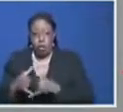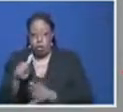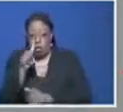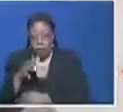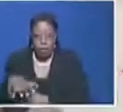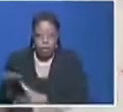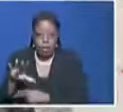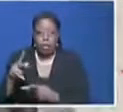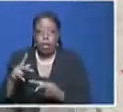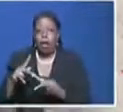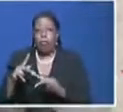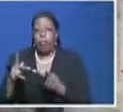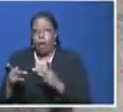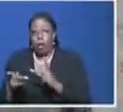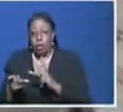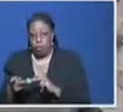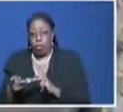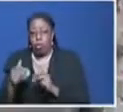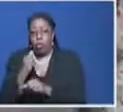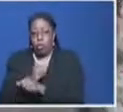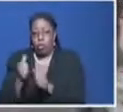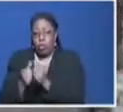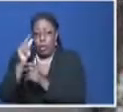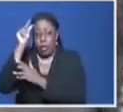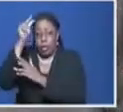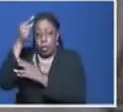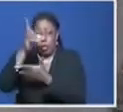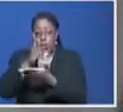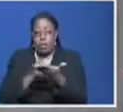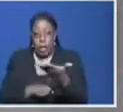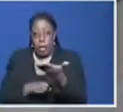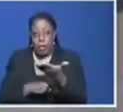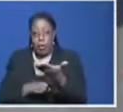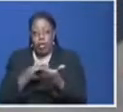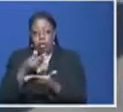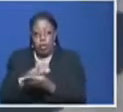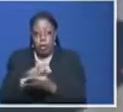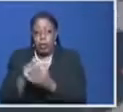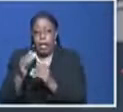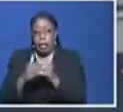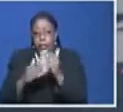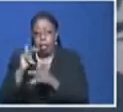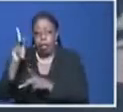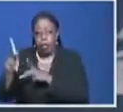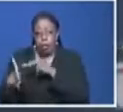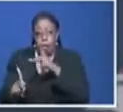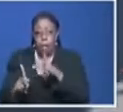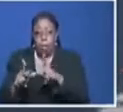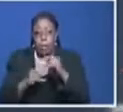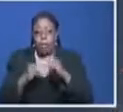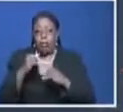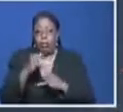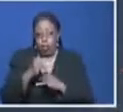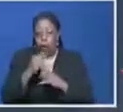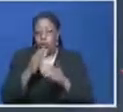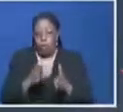sector partners who choose to collaborate with the government to design, finance, and build crucial public infrastructure with